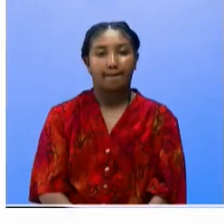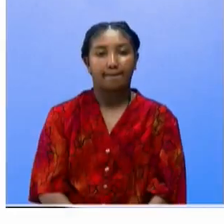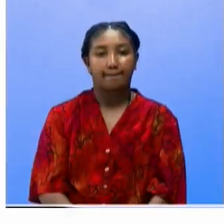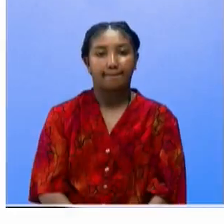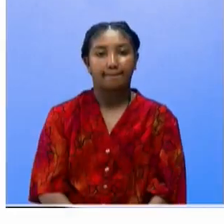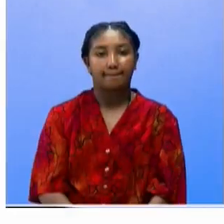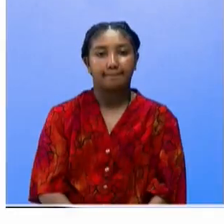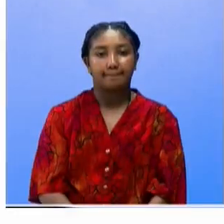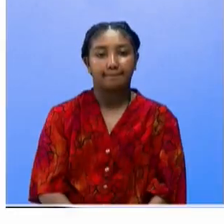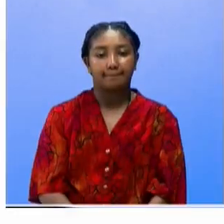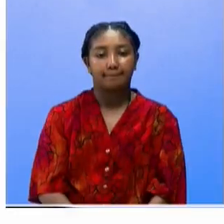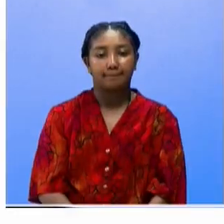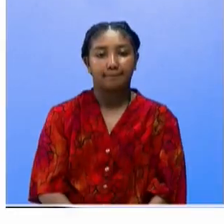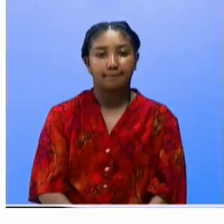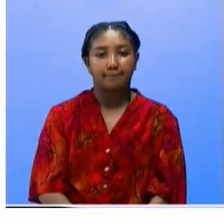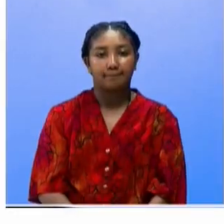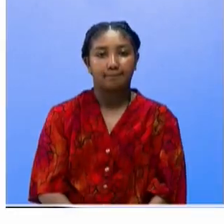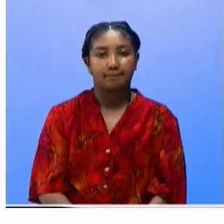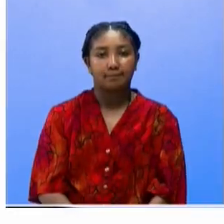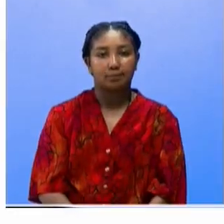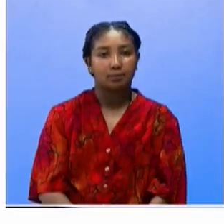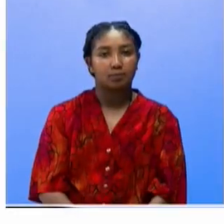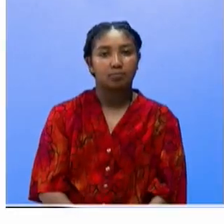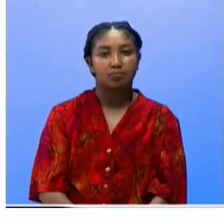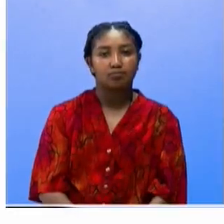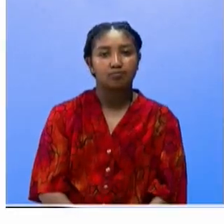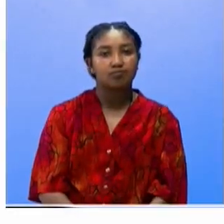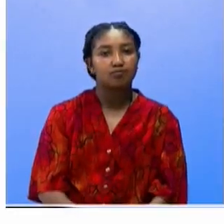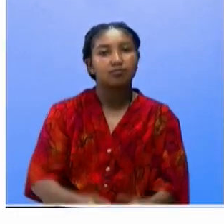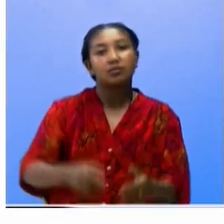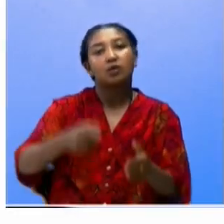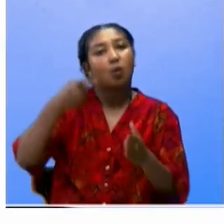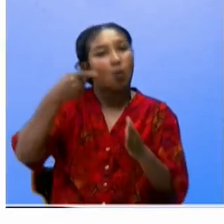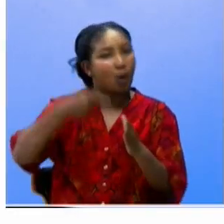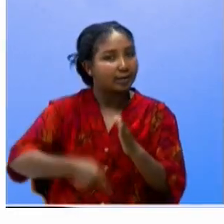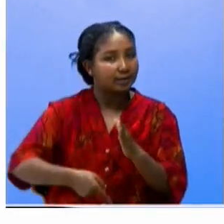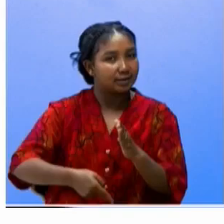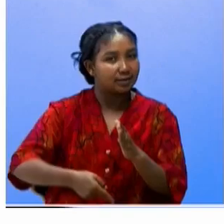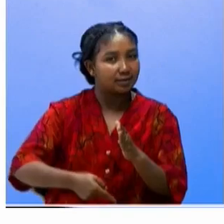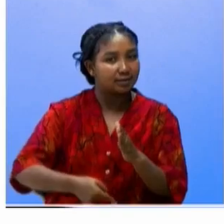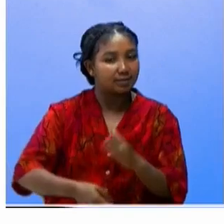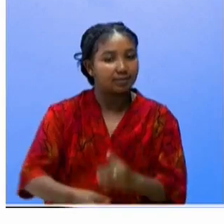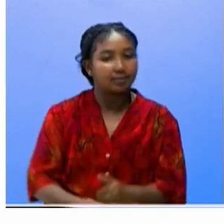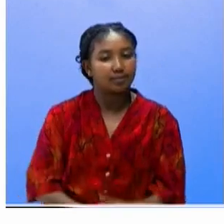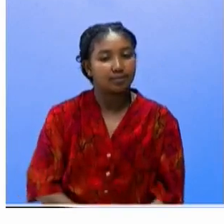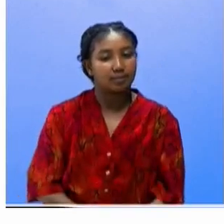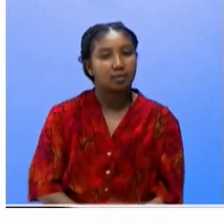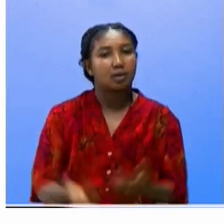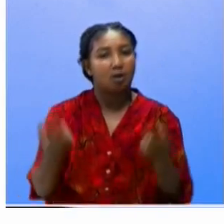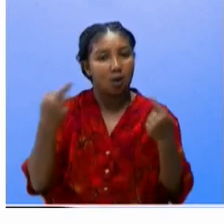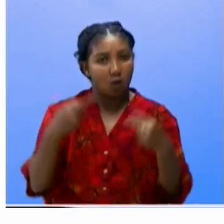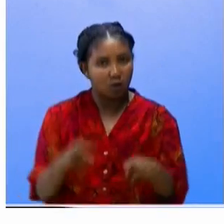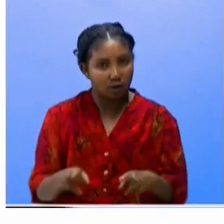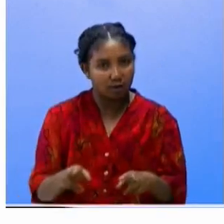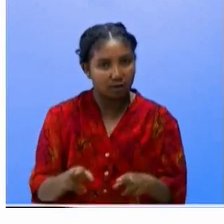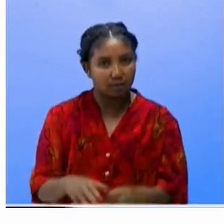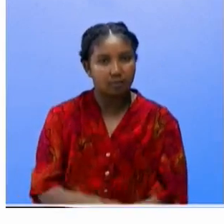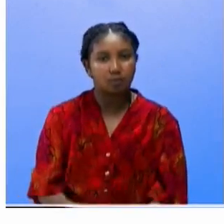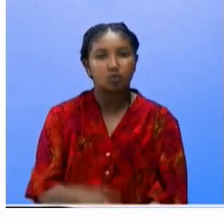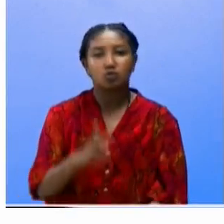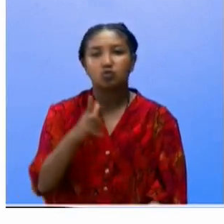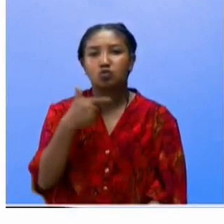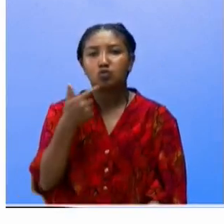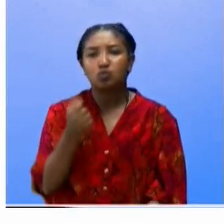yes, what? or